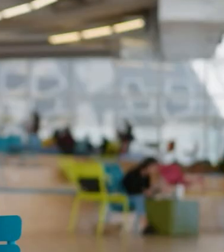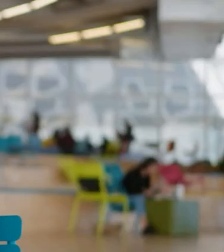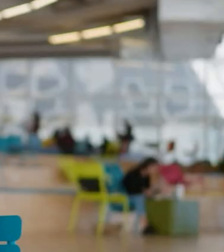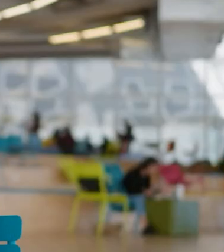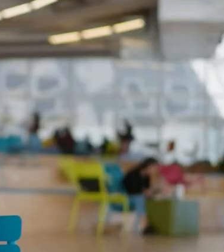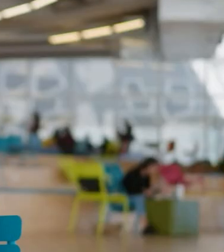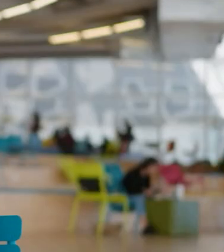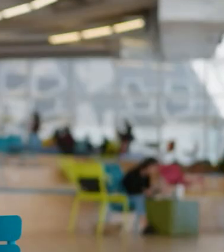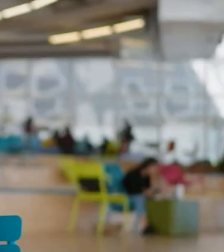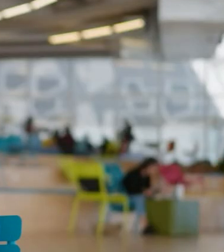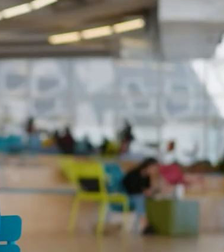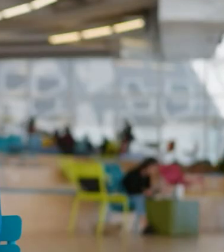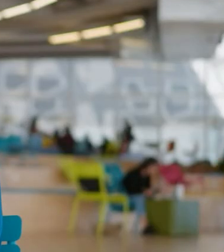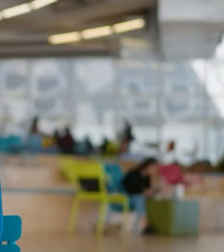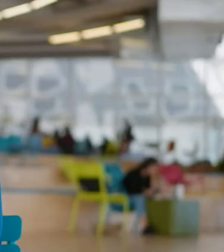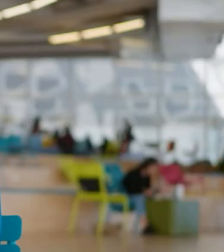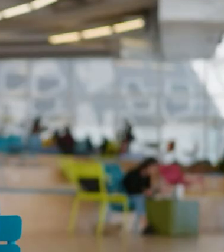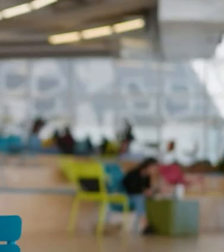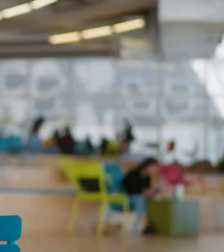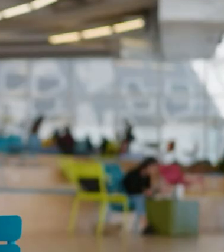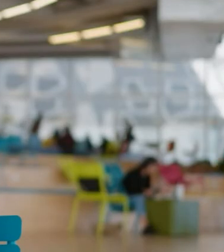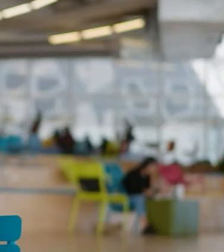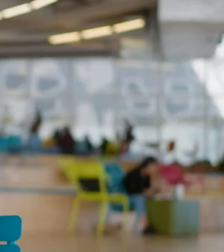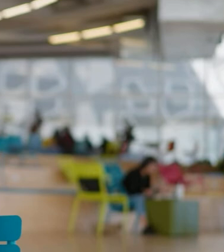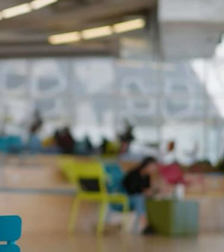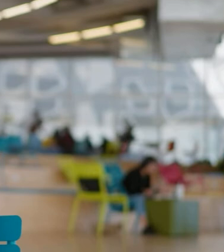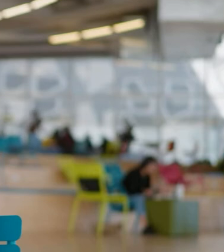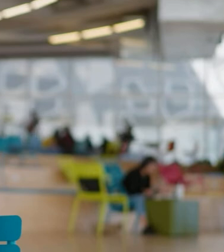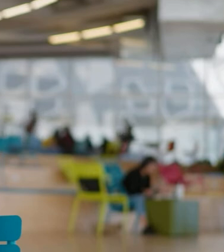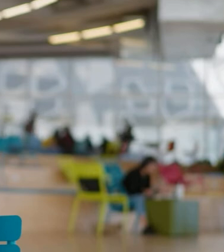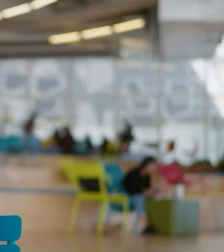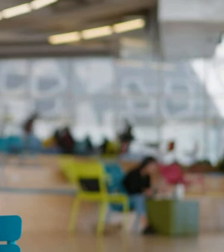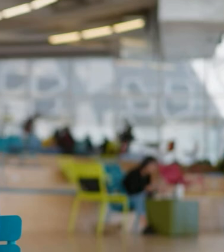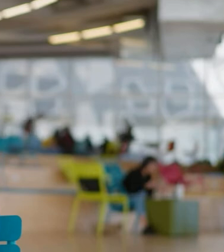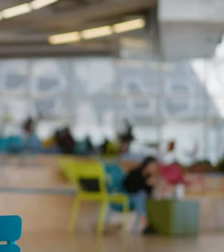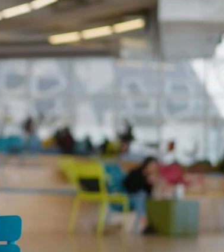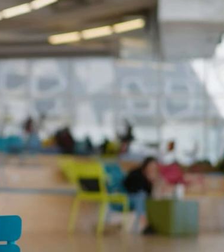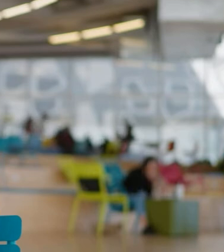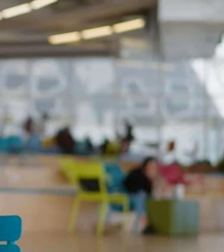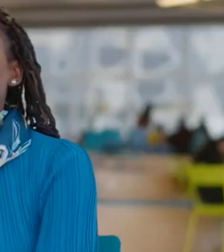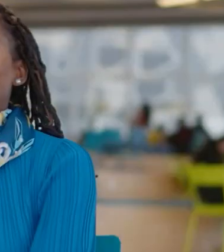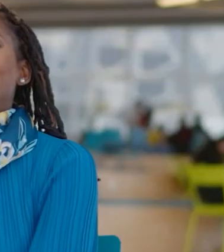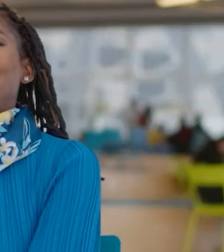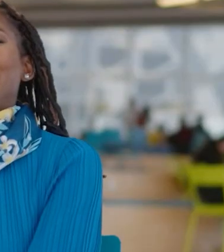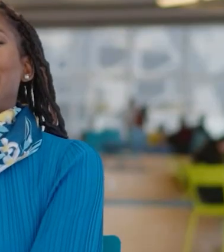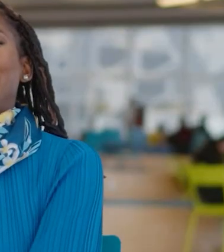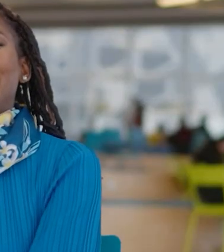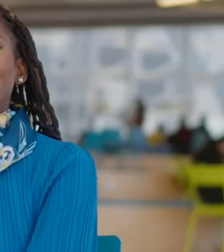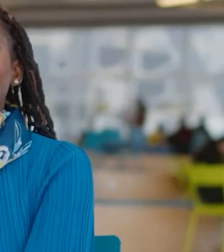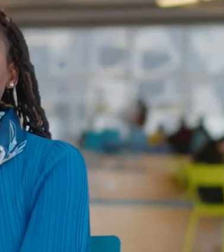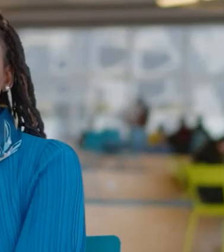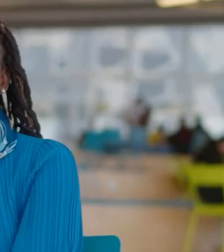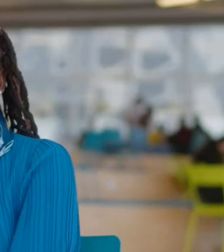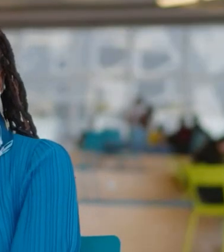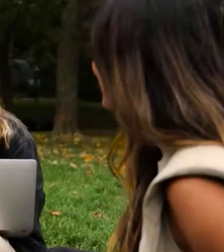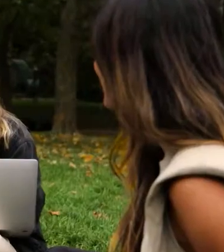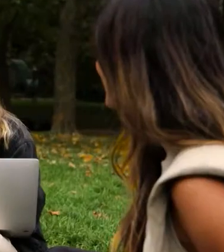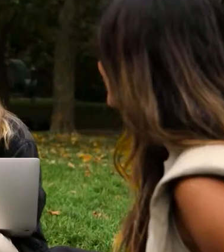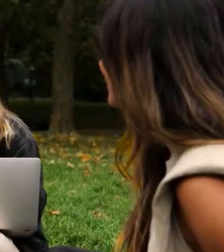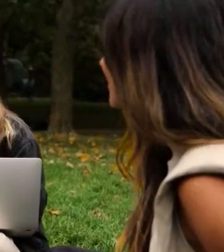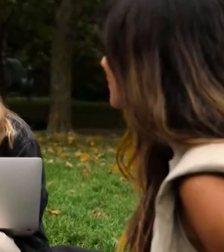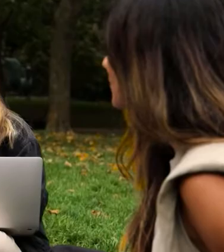got up to that stage, I whispered over to him, "I'm Jamaican as well. I'm so proud to have you as my chancellor," and we